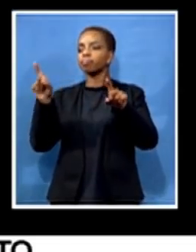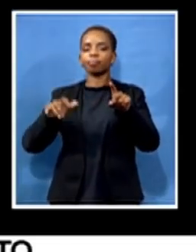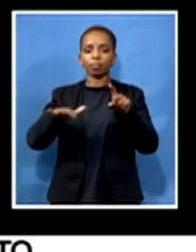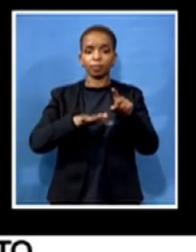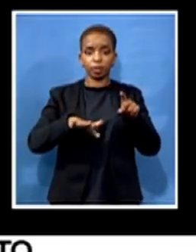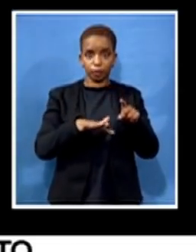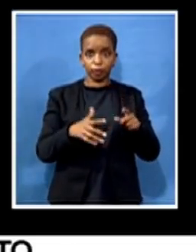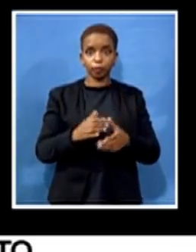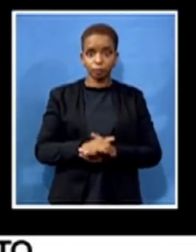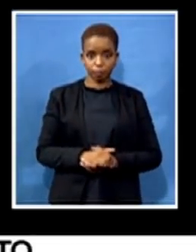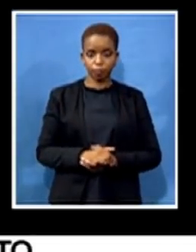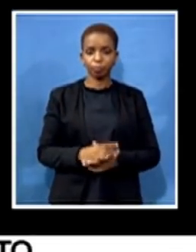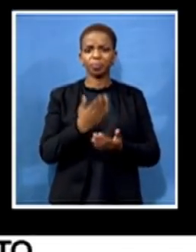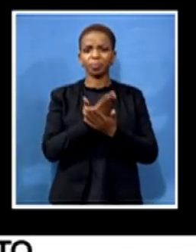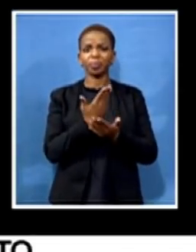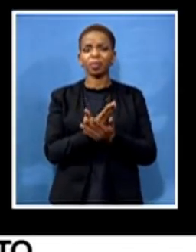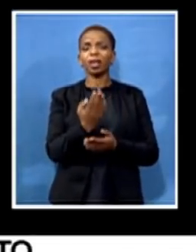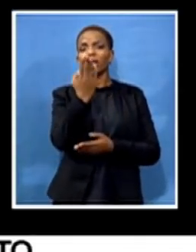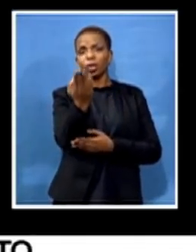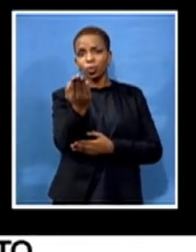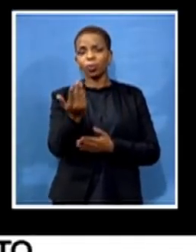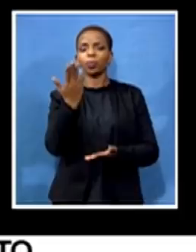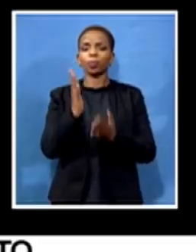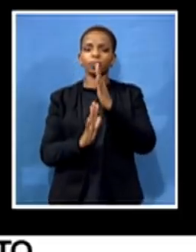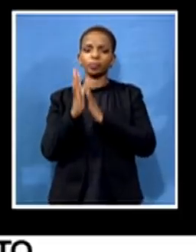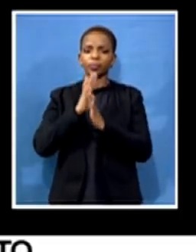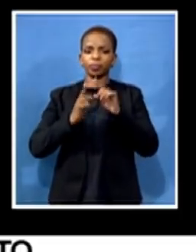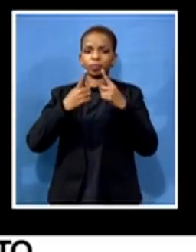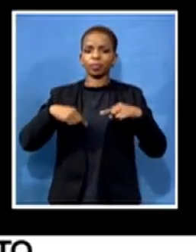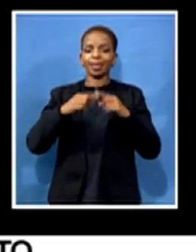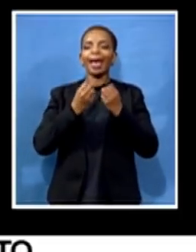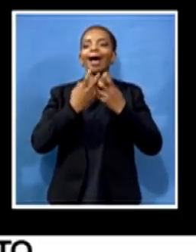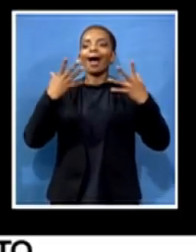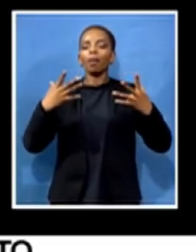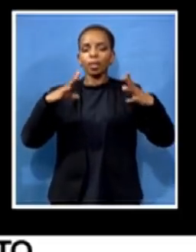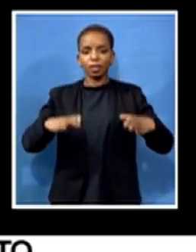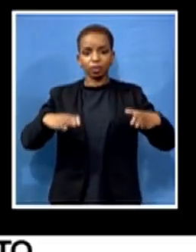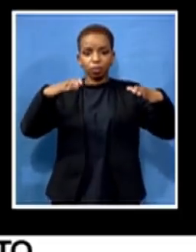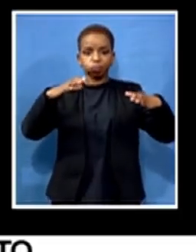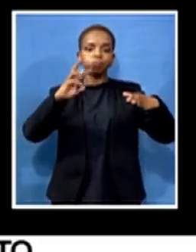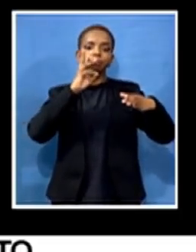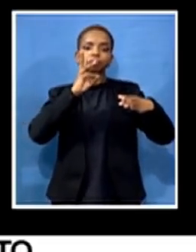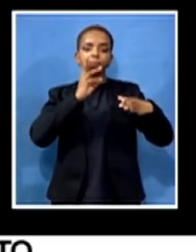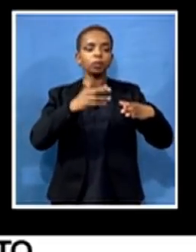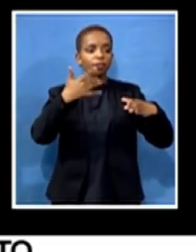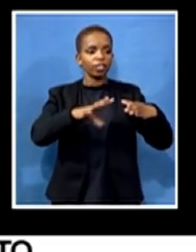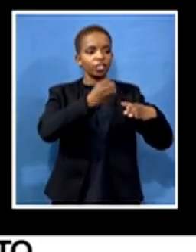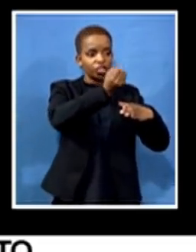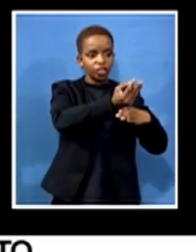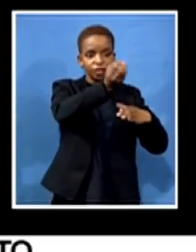far, how many water tankers have been procured, and can you take the country into confidence